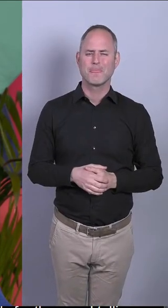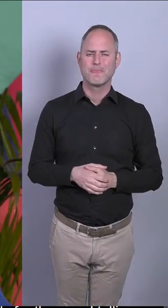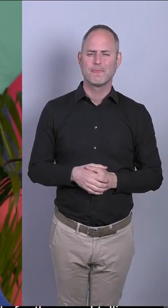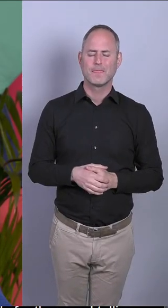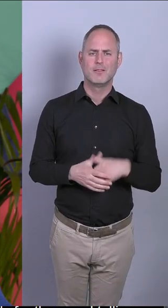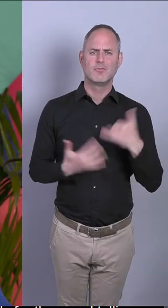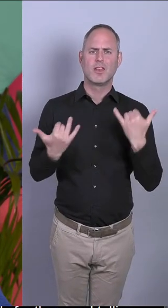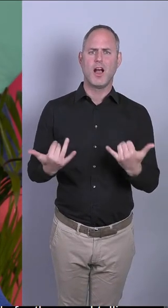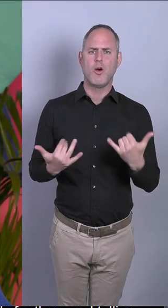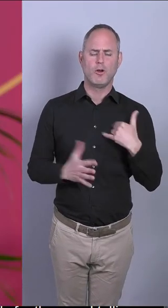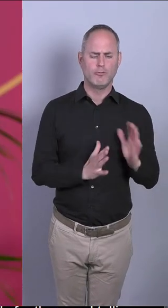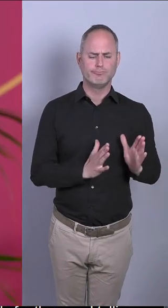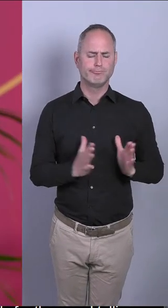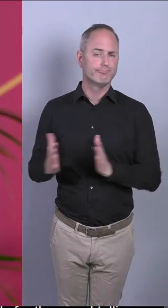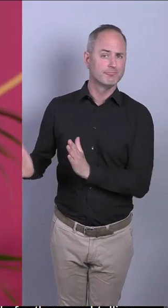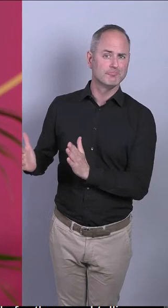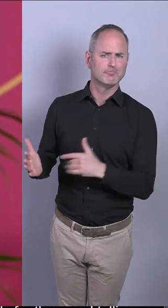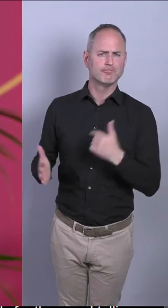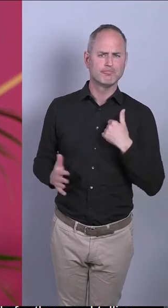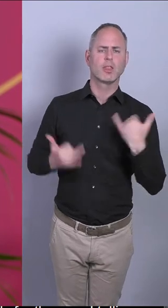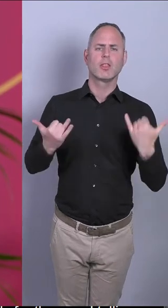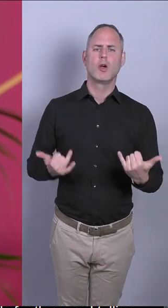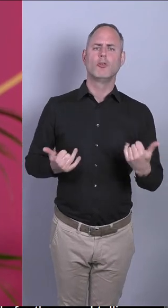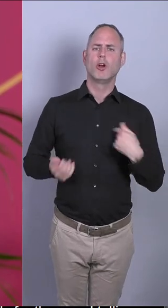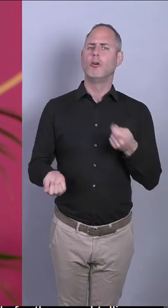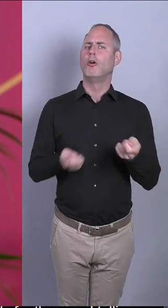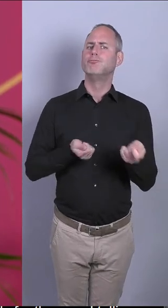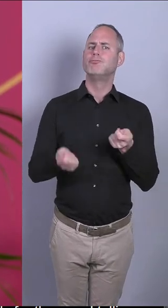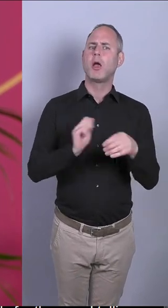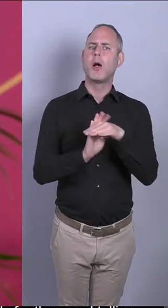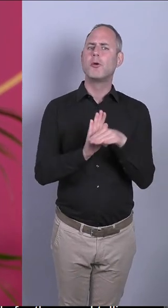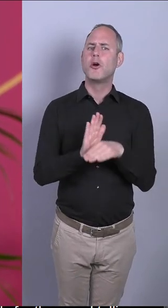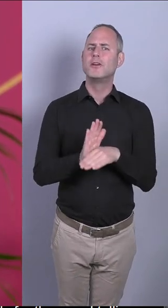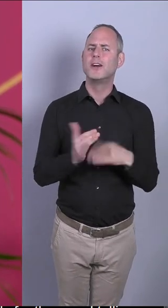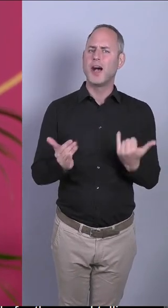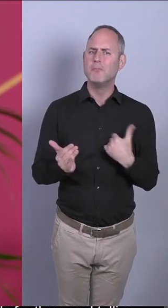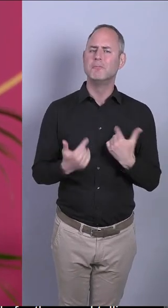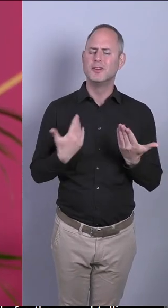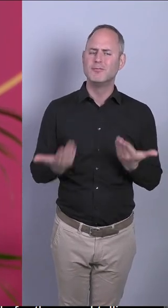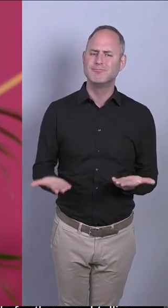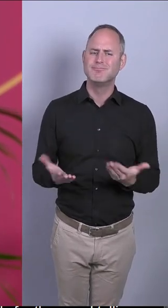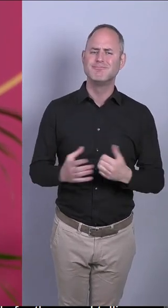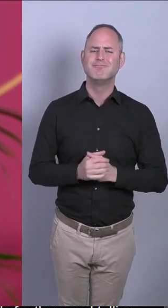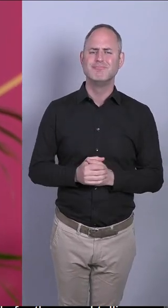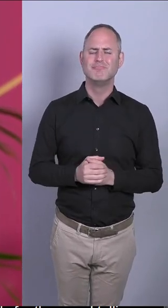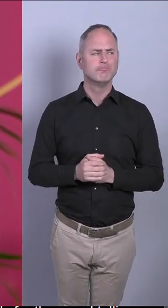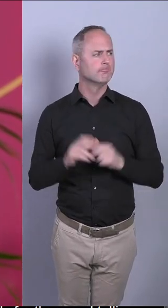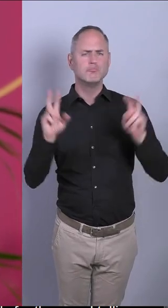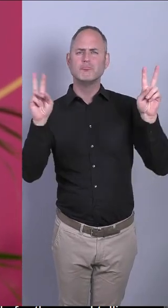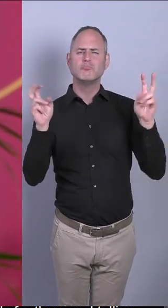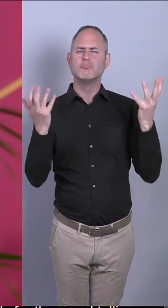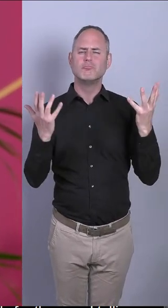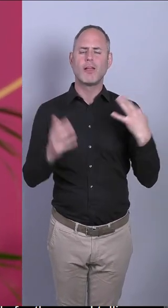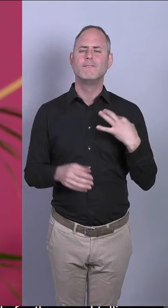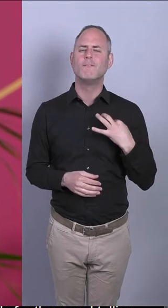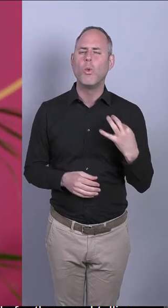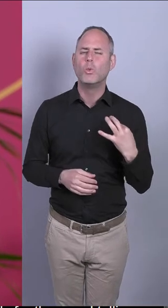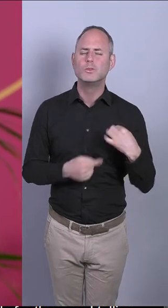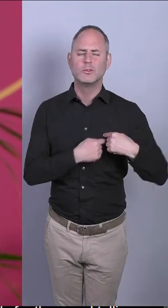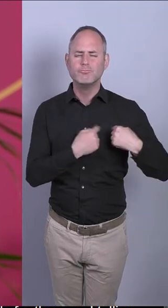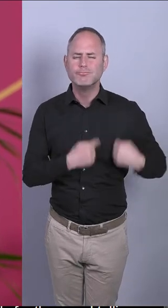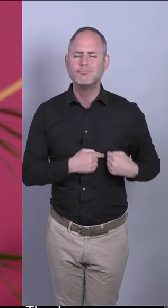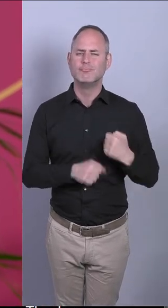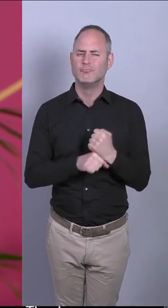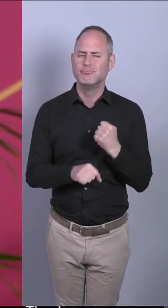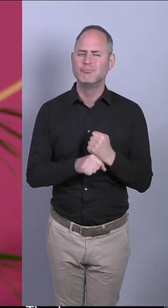Now, and here I am in a different role again. I'm your host again, and let me welcome my guests. We're going to talk